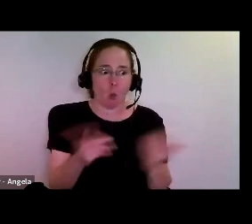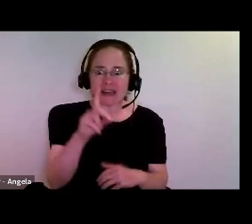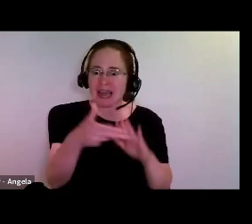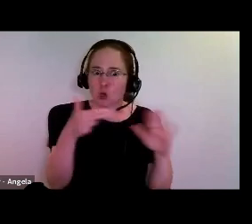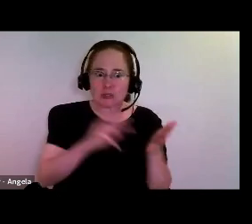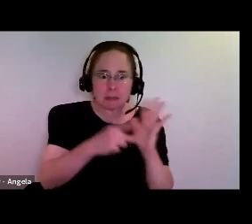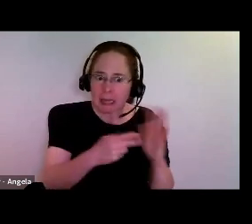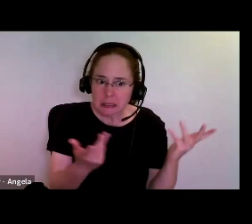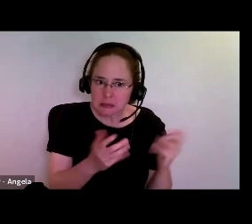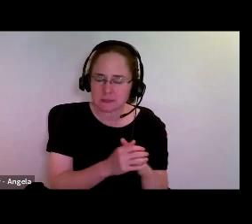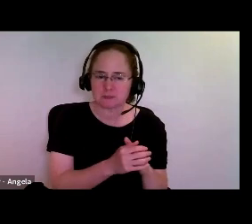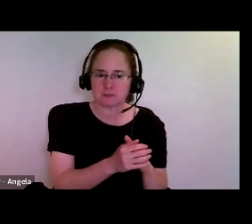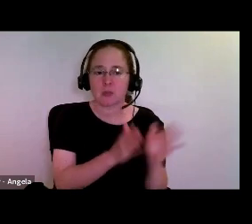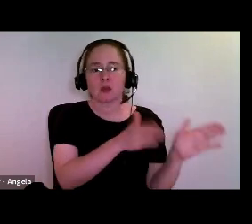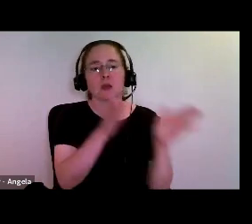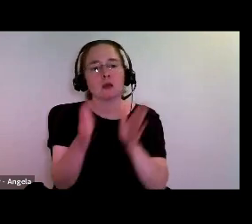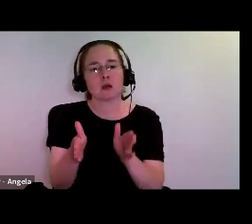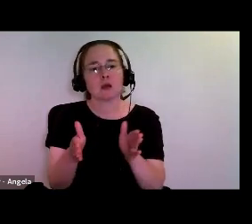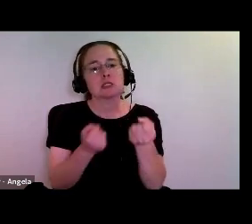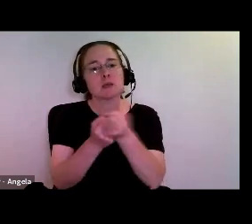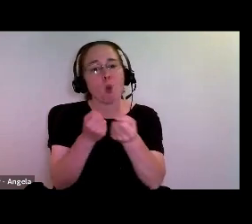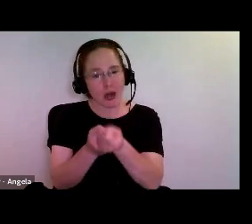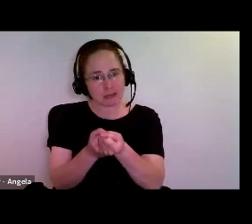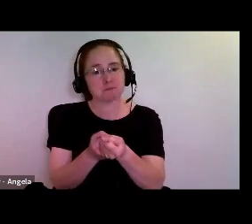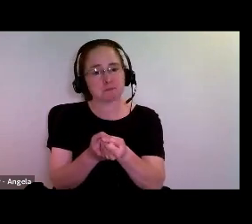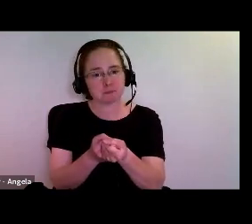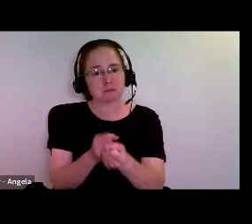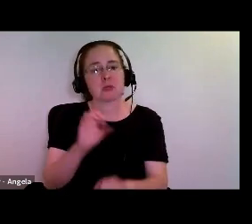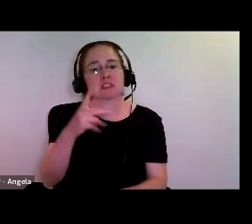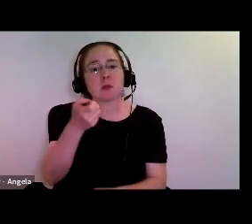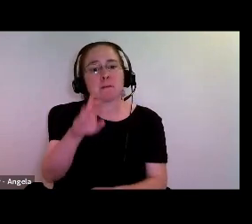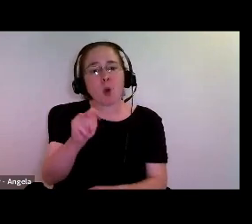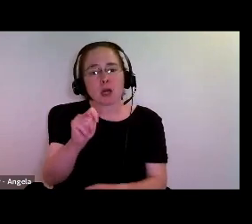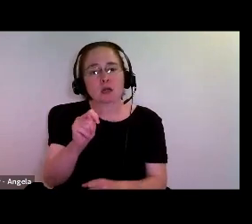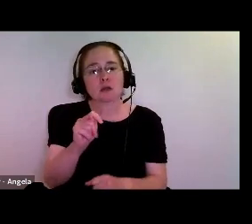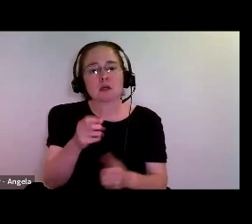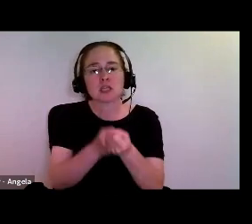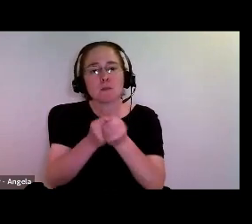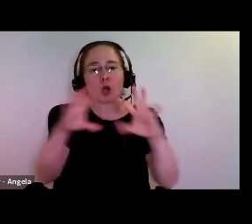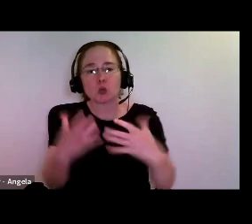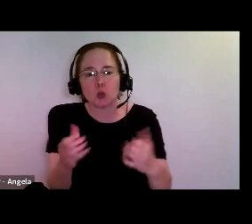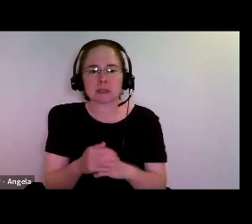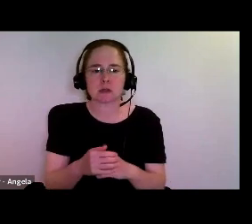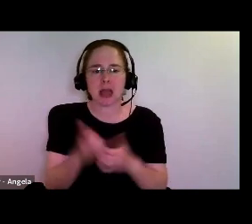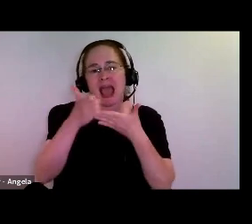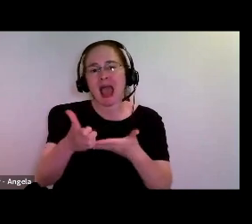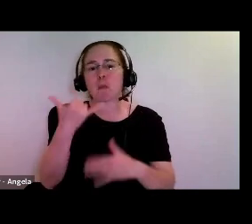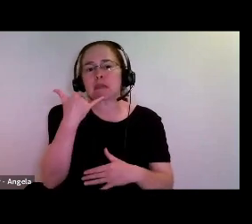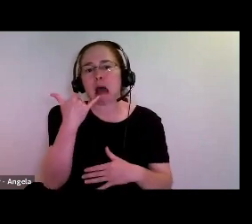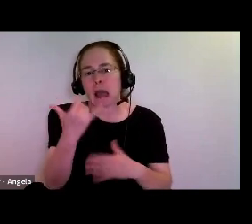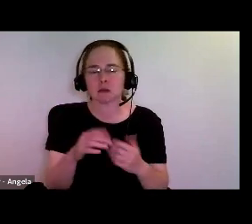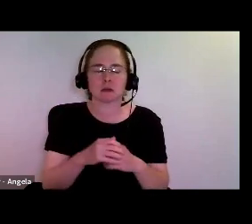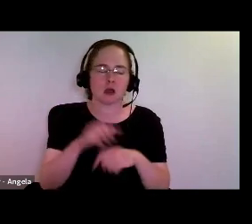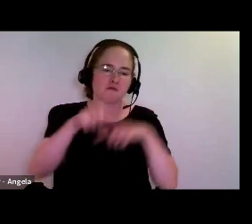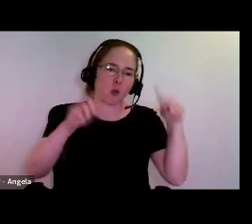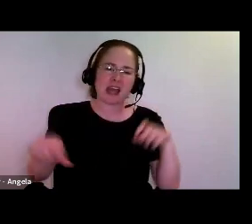diagnosis mean? We also provide support through support groups, through our helpline, and through a